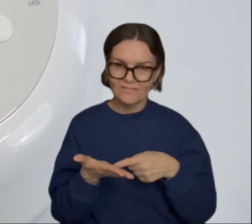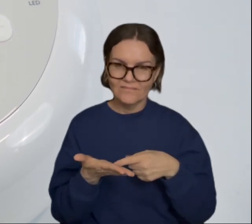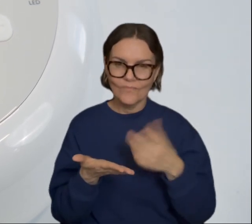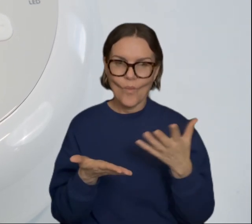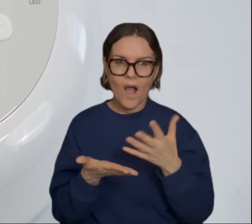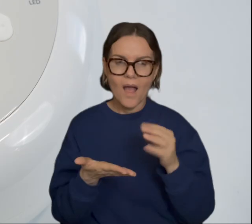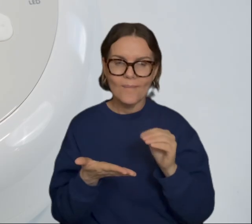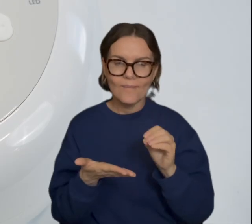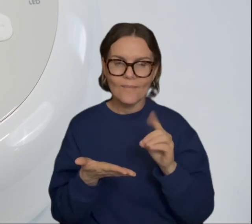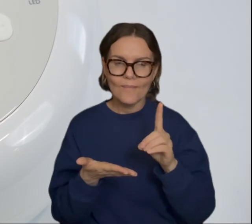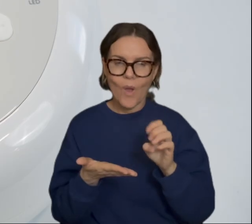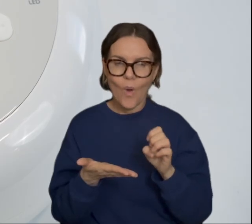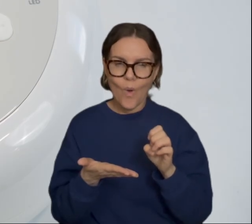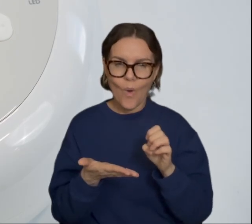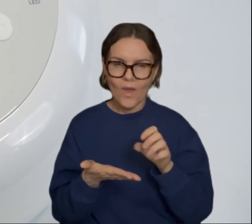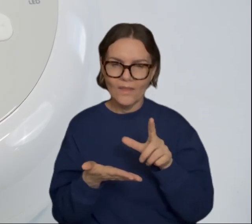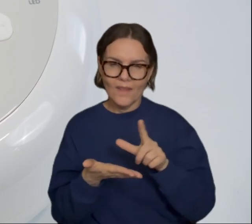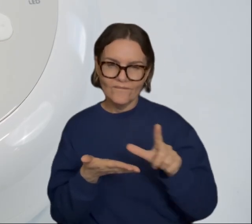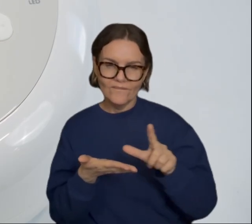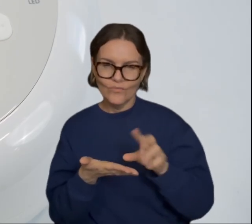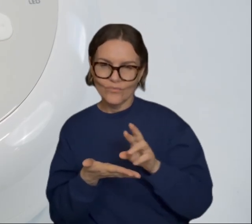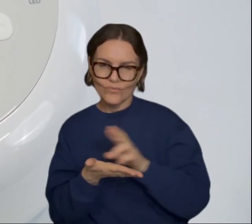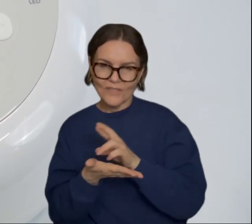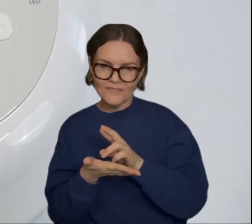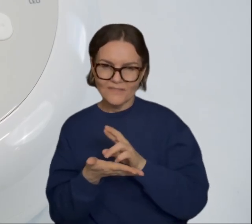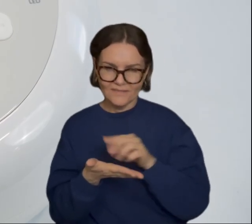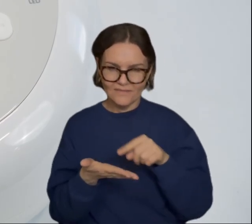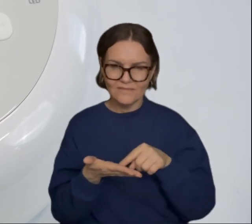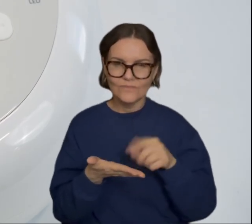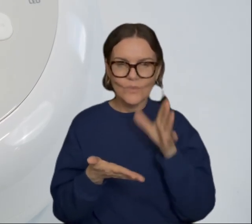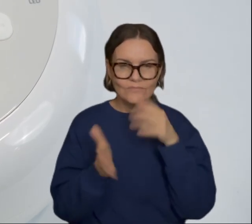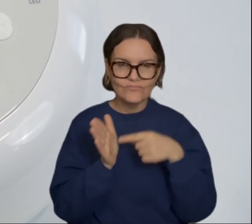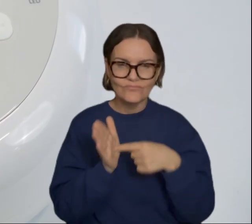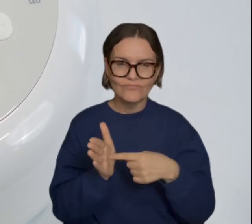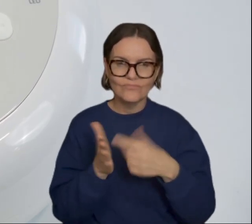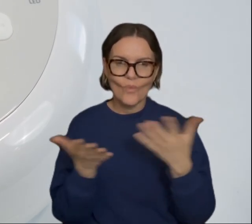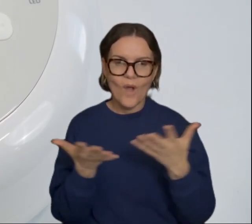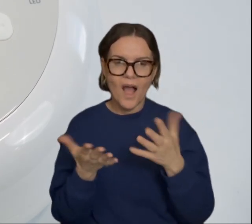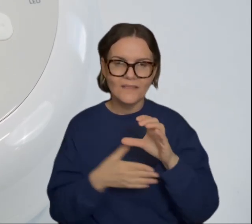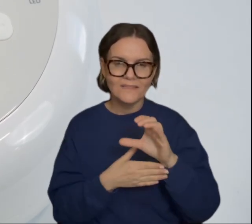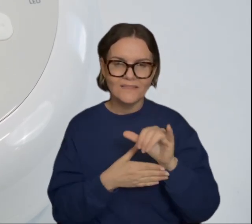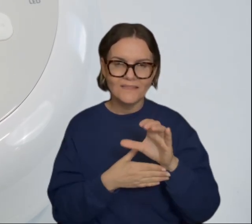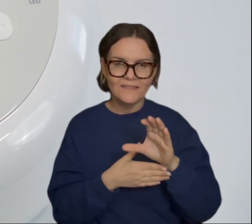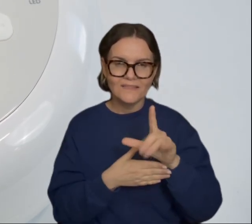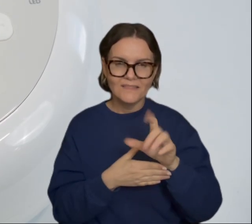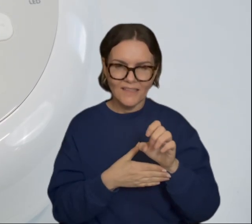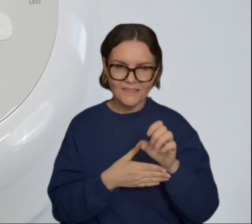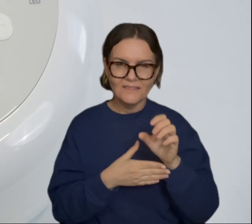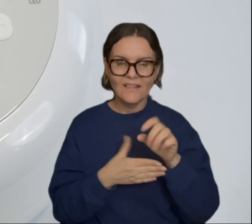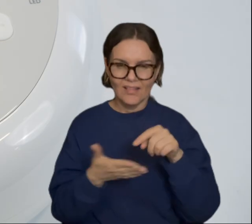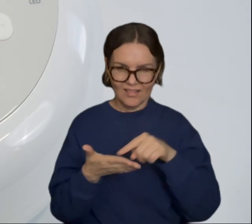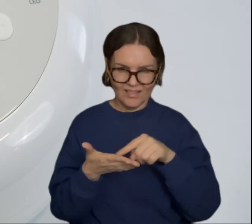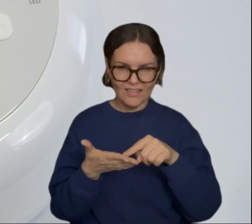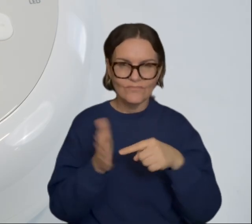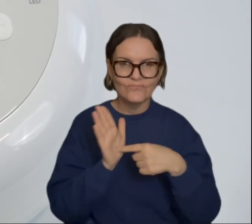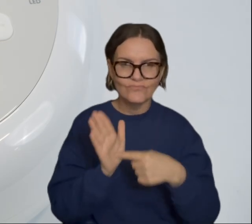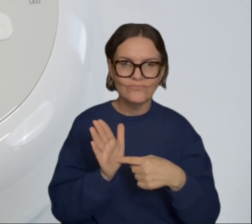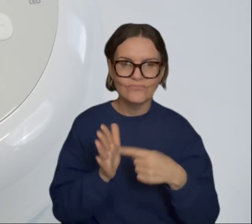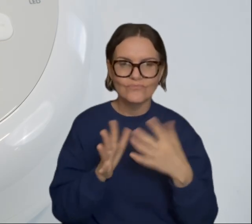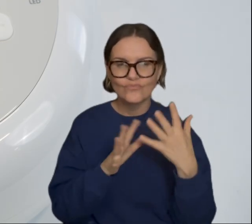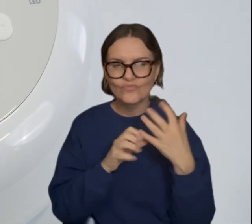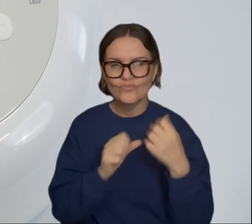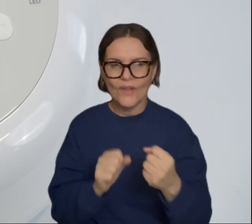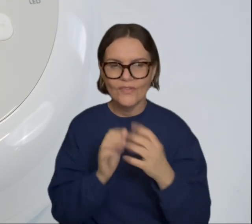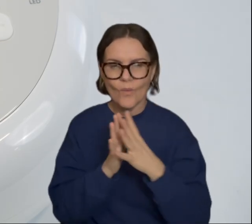of options. It will show you on this left side the mode that you're in, what cycle speed you're using,